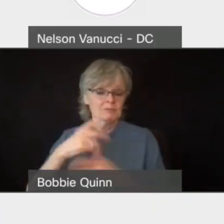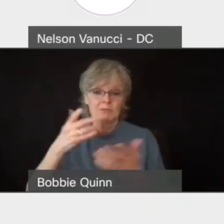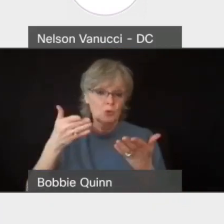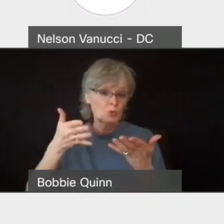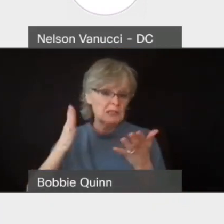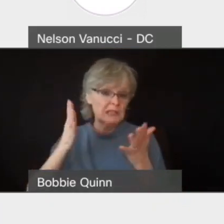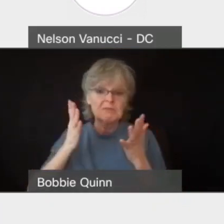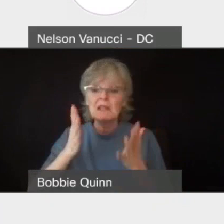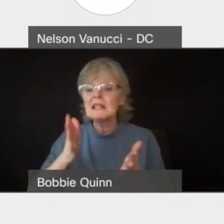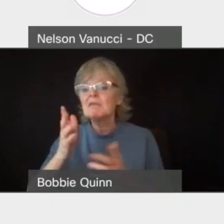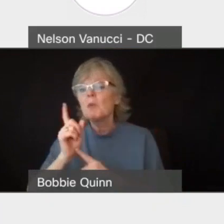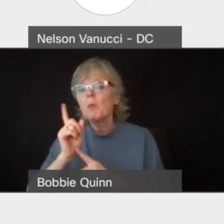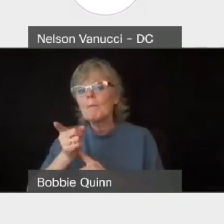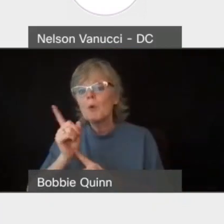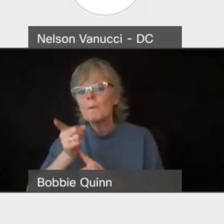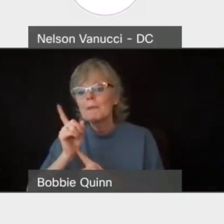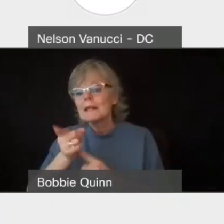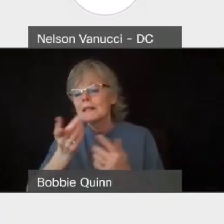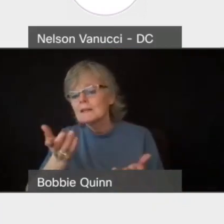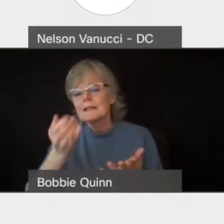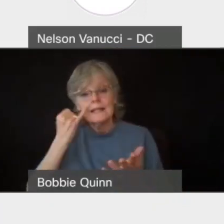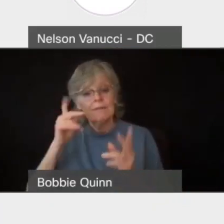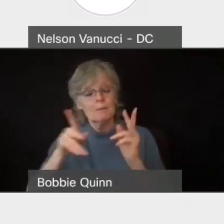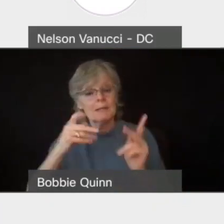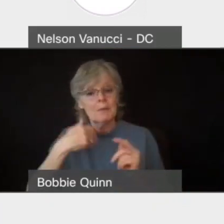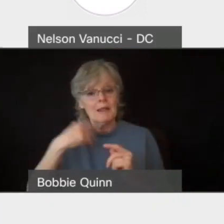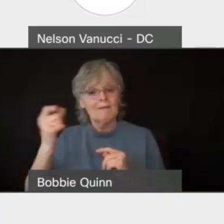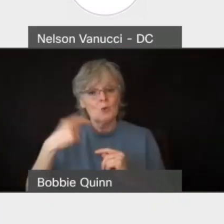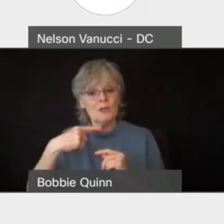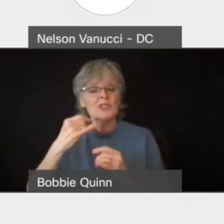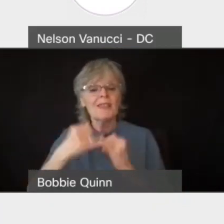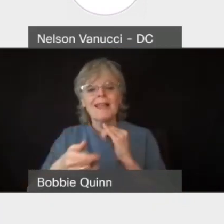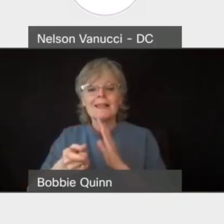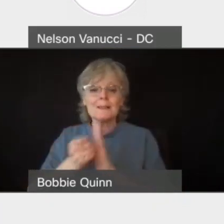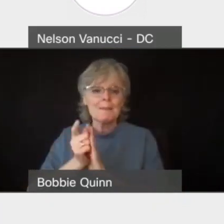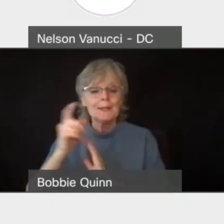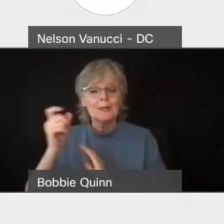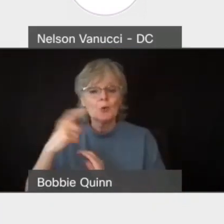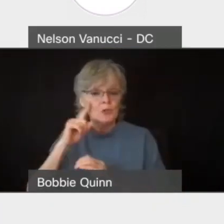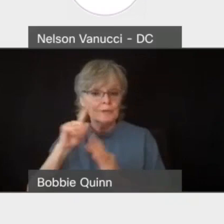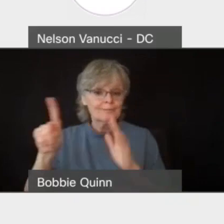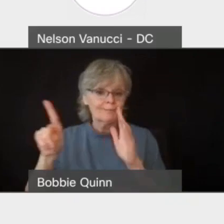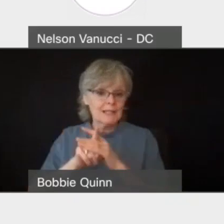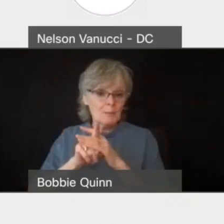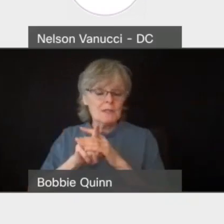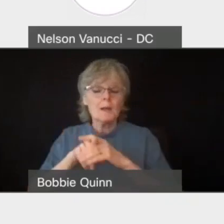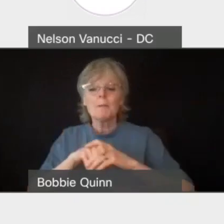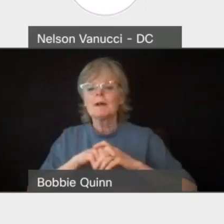another minute. And if people have questions, those last minute questions that occur to you just as the meeting